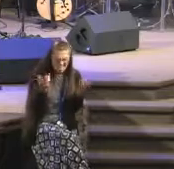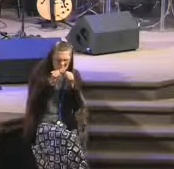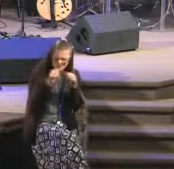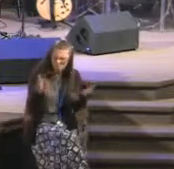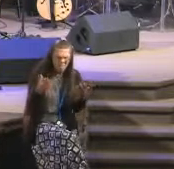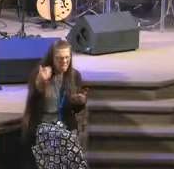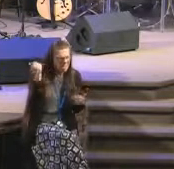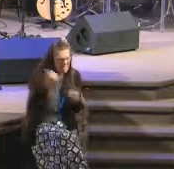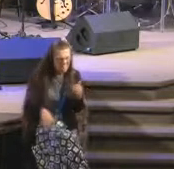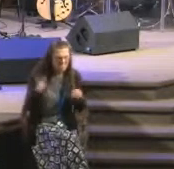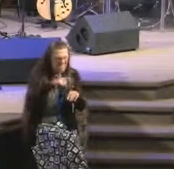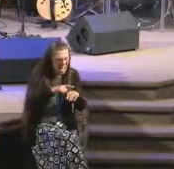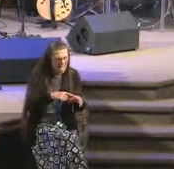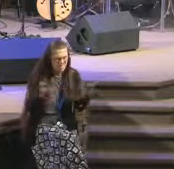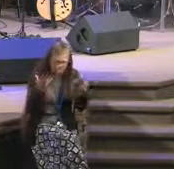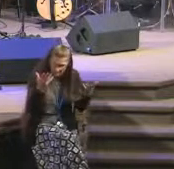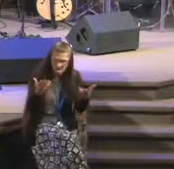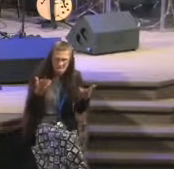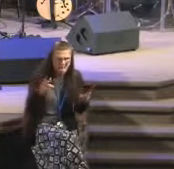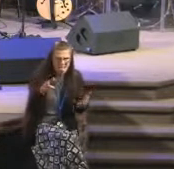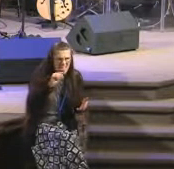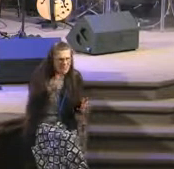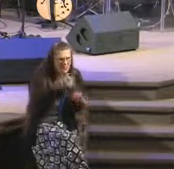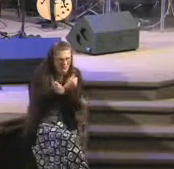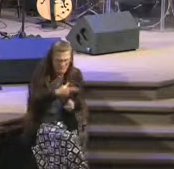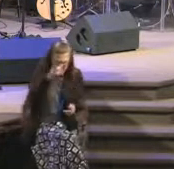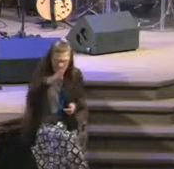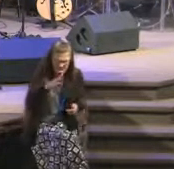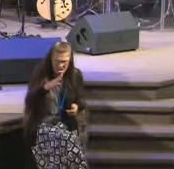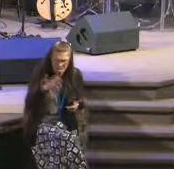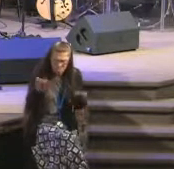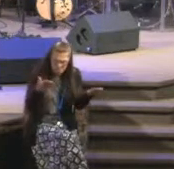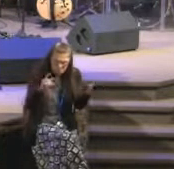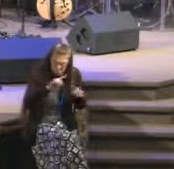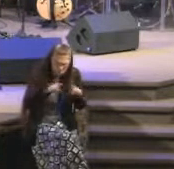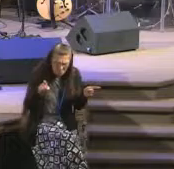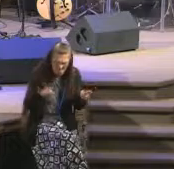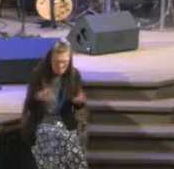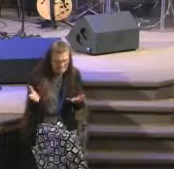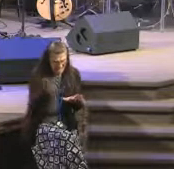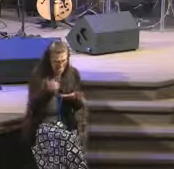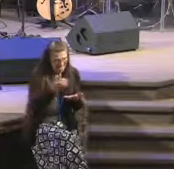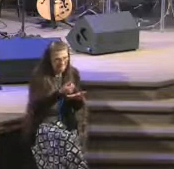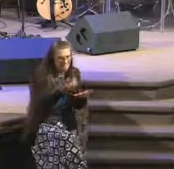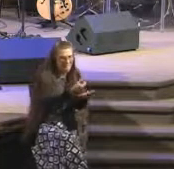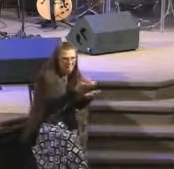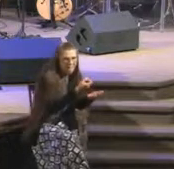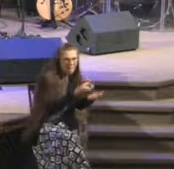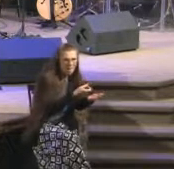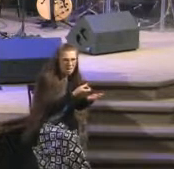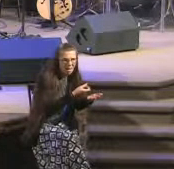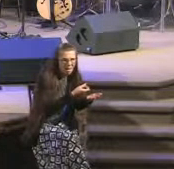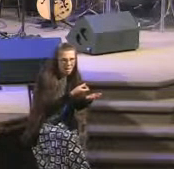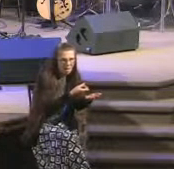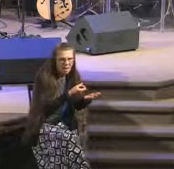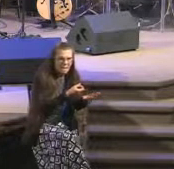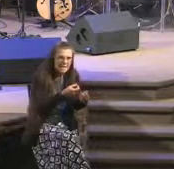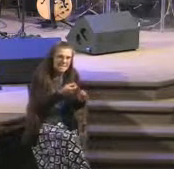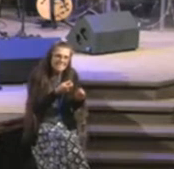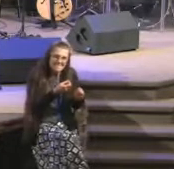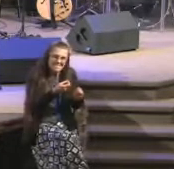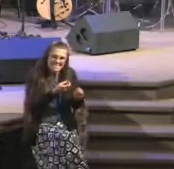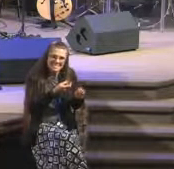around? Those that don't love God, they're not trying to serve God, and yet it seems like they get and get and get. And it's tempting